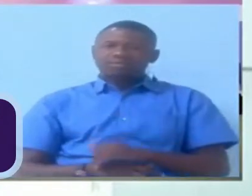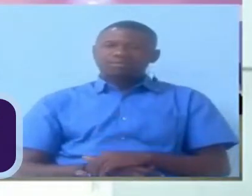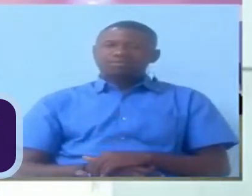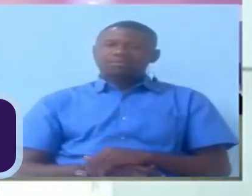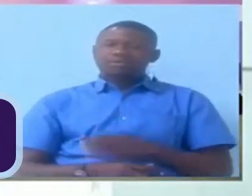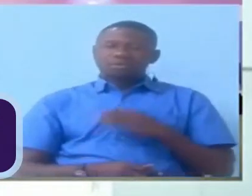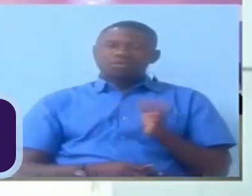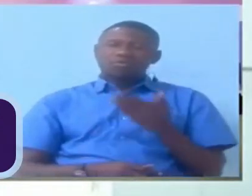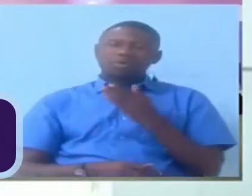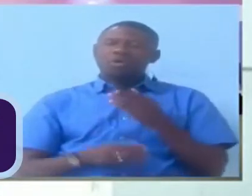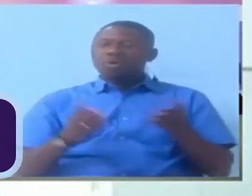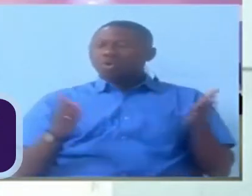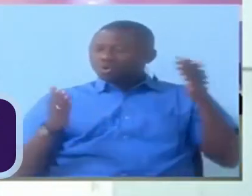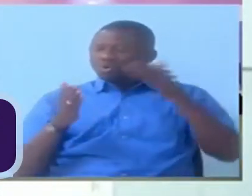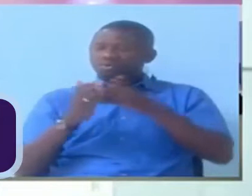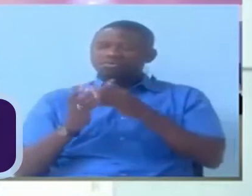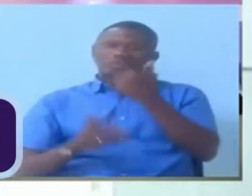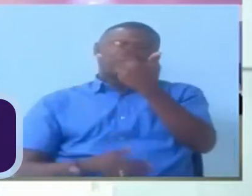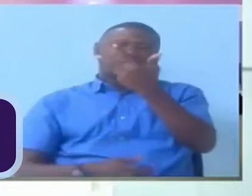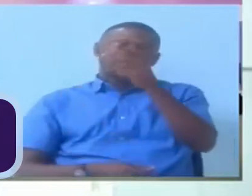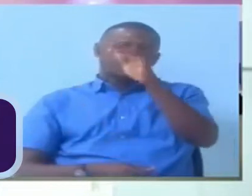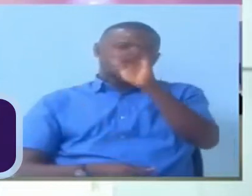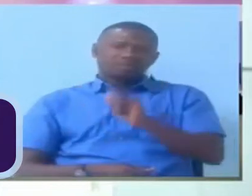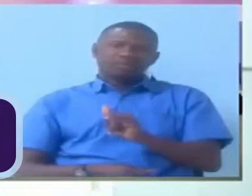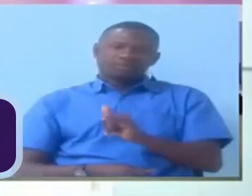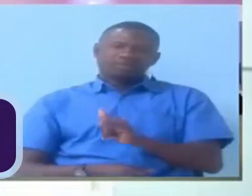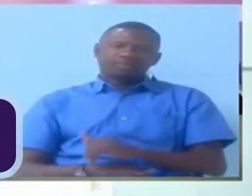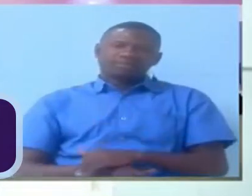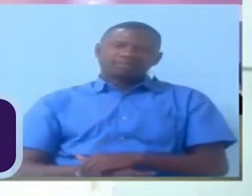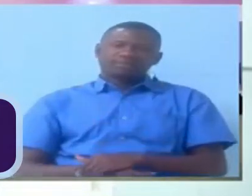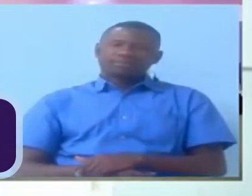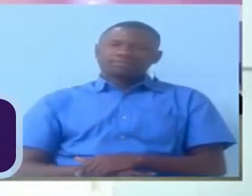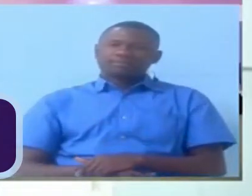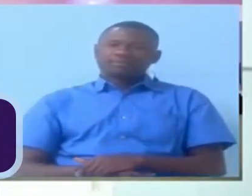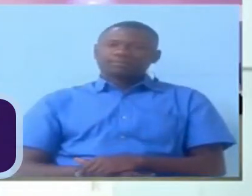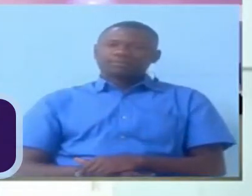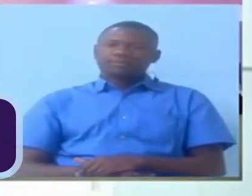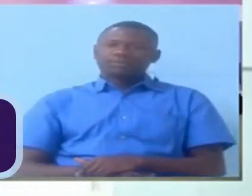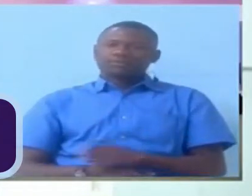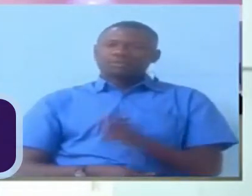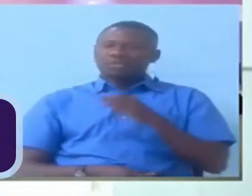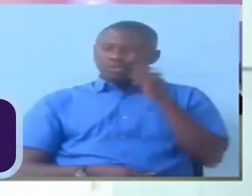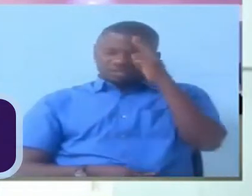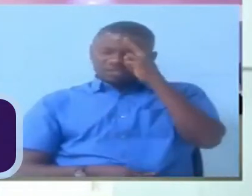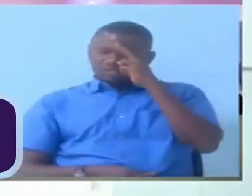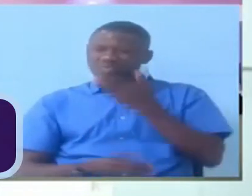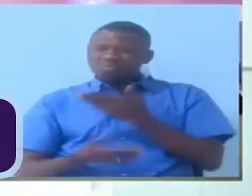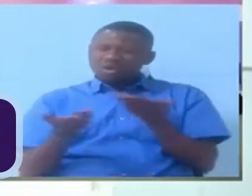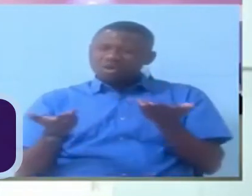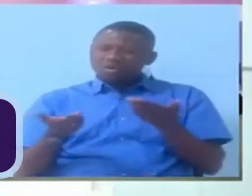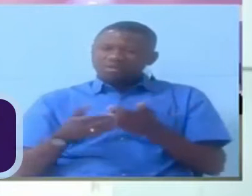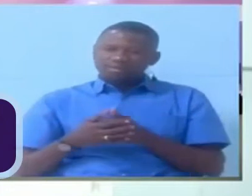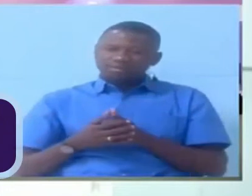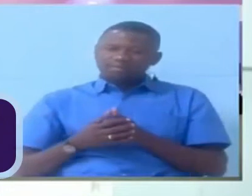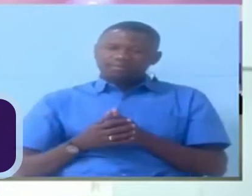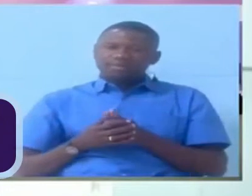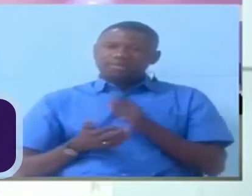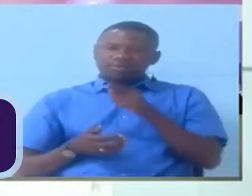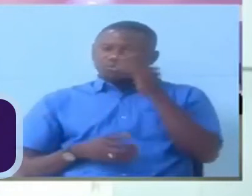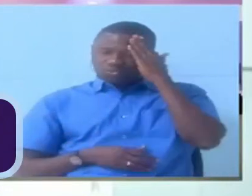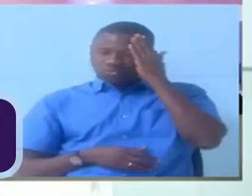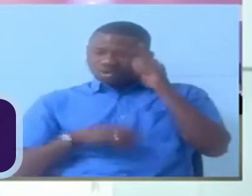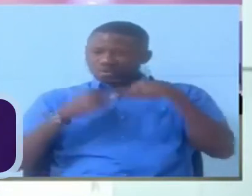ma wala staff sergeant note. Proceed please. Continue. And on upon return from Dafo,